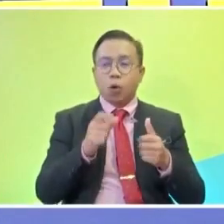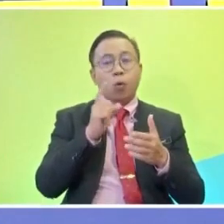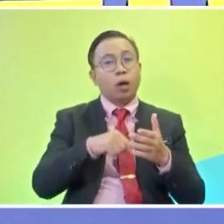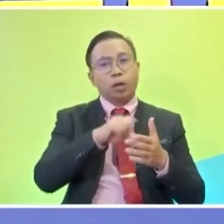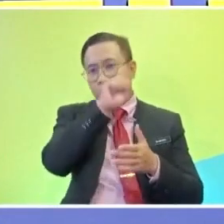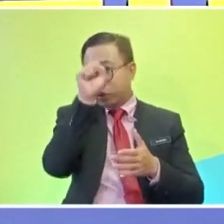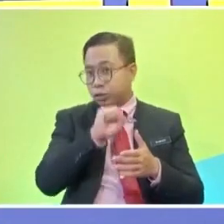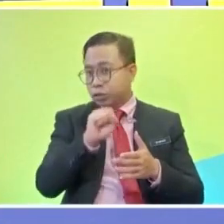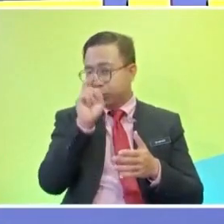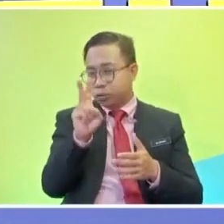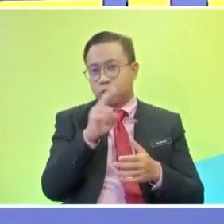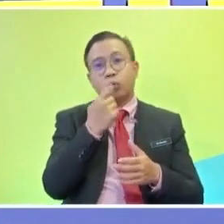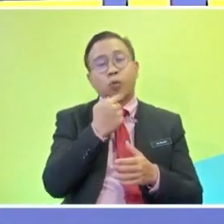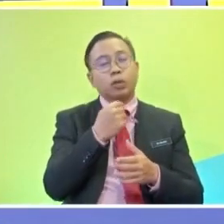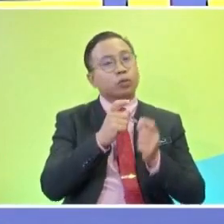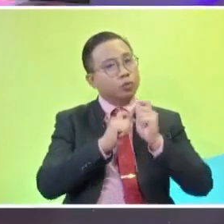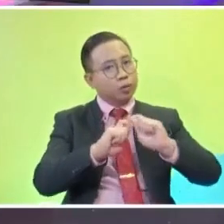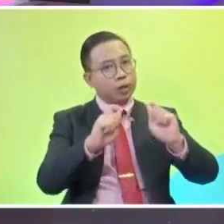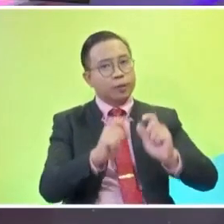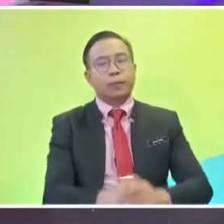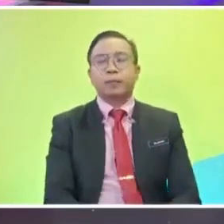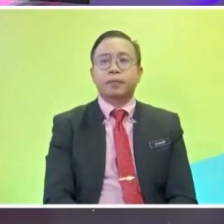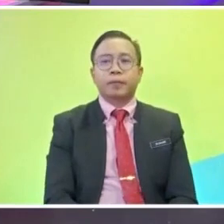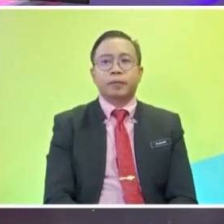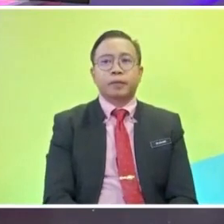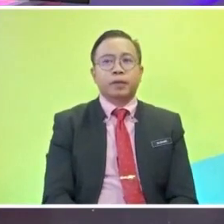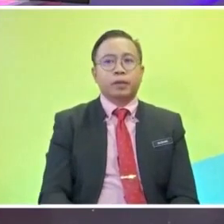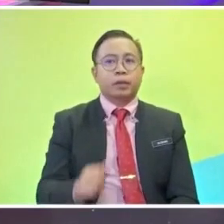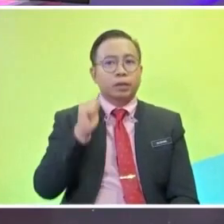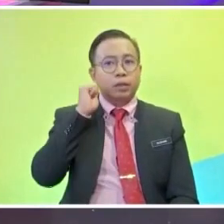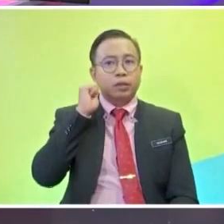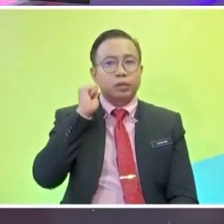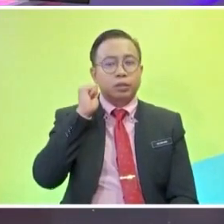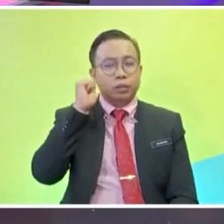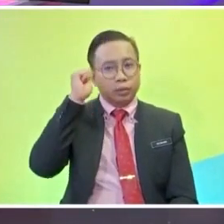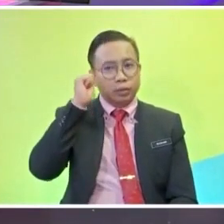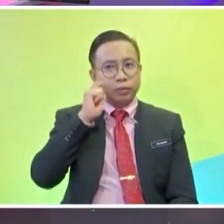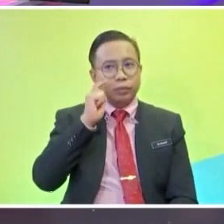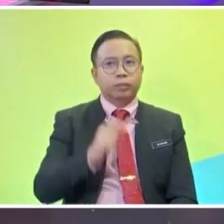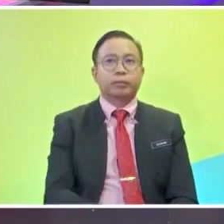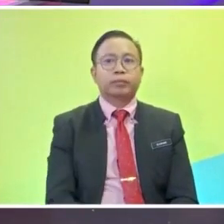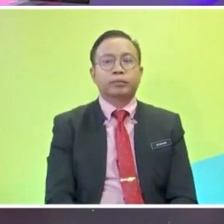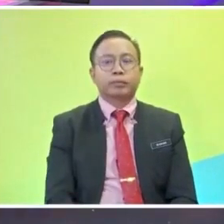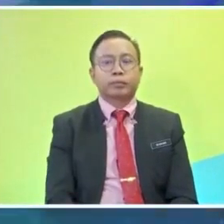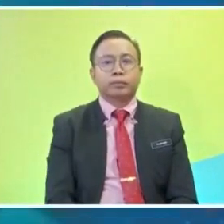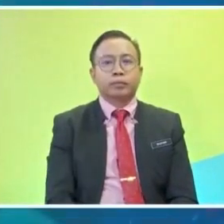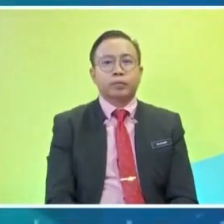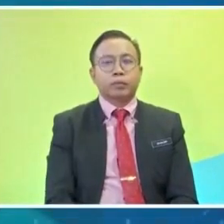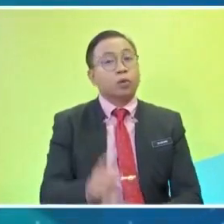about the second question? Who would like to try? Yes, Ashil. Okay, maybe you can tell me where is the verb first?